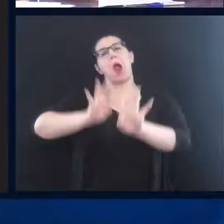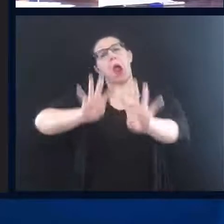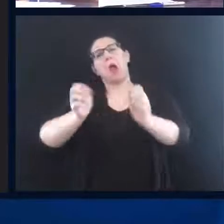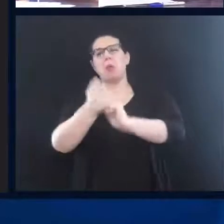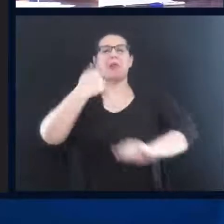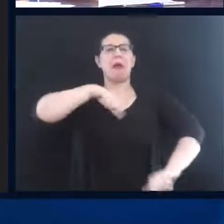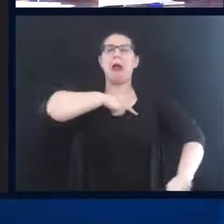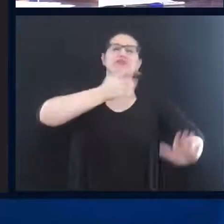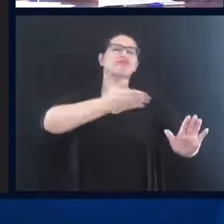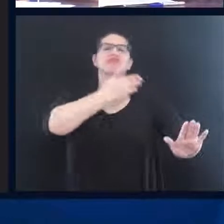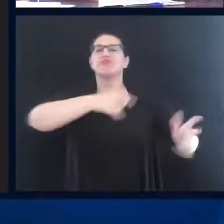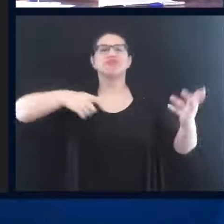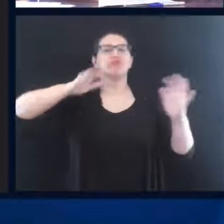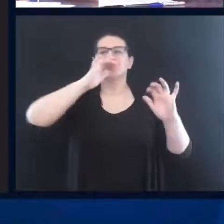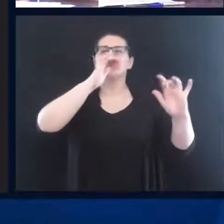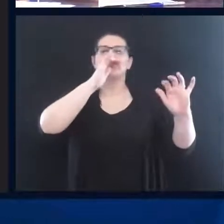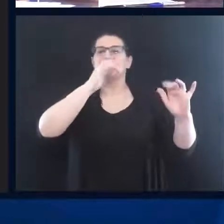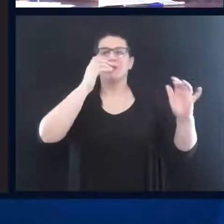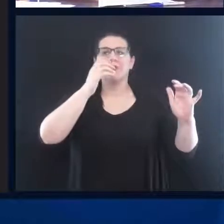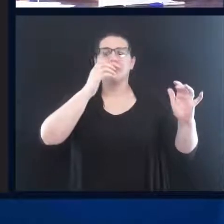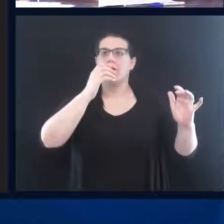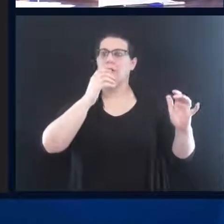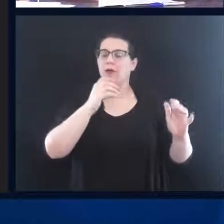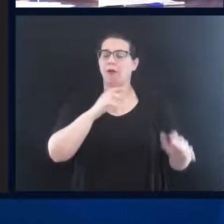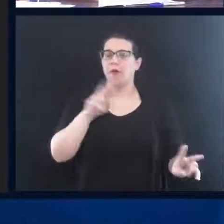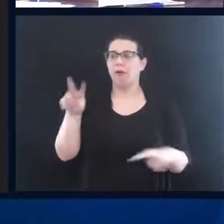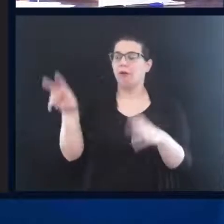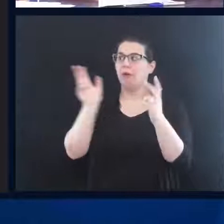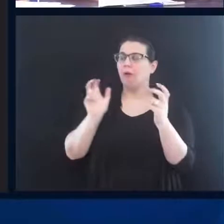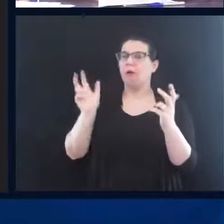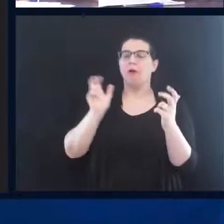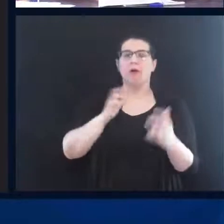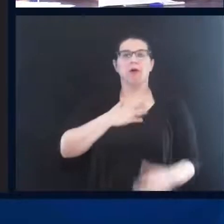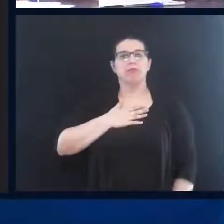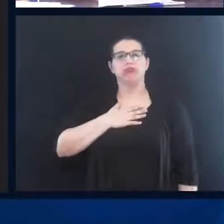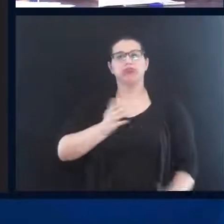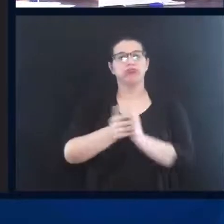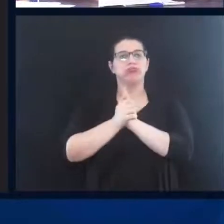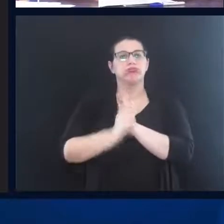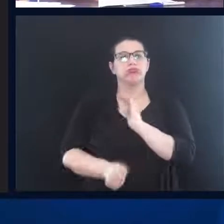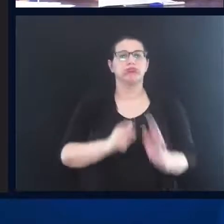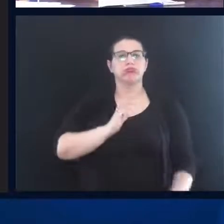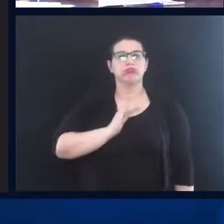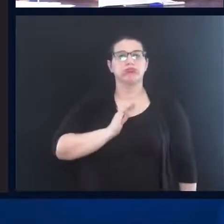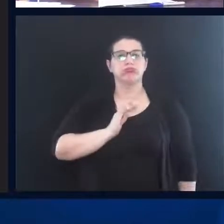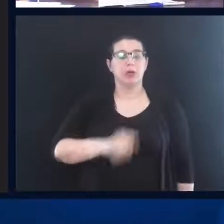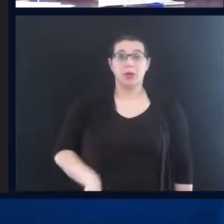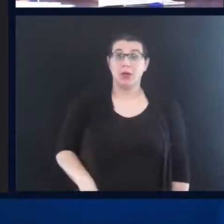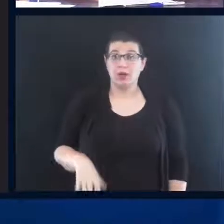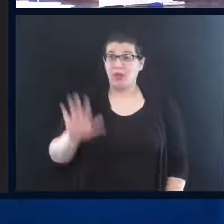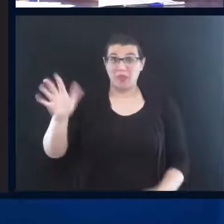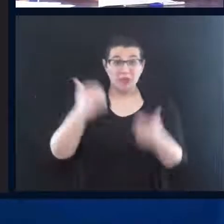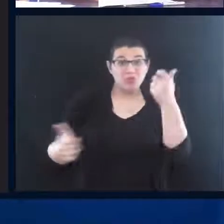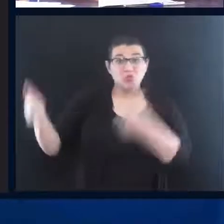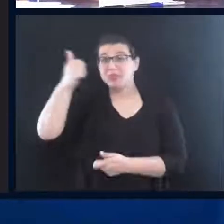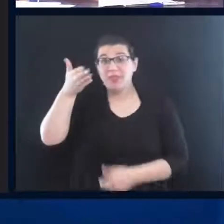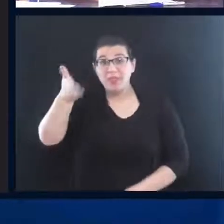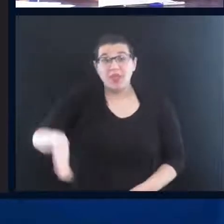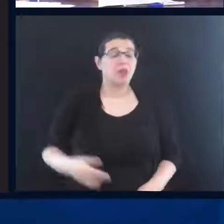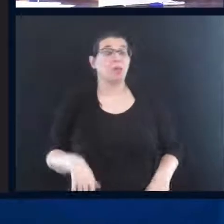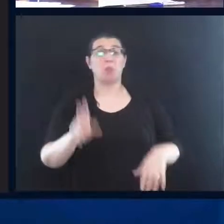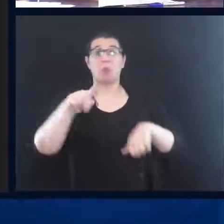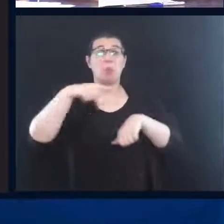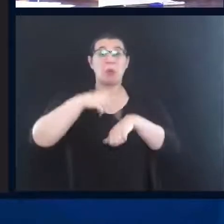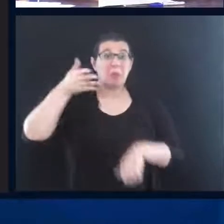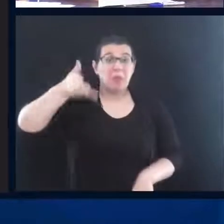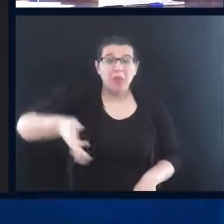what an incredible talent that they are. You know, their superintendent was there, their principal was there,